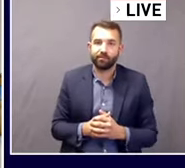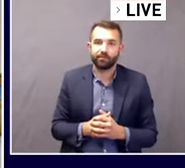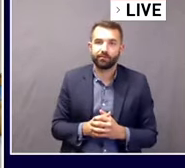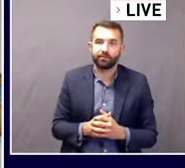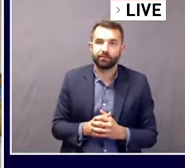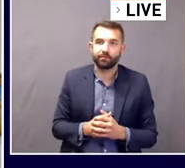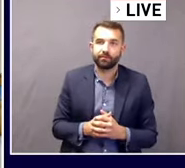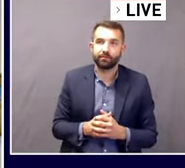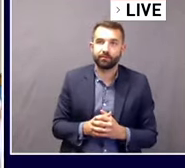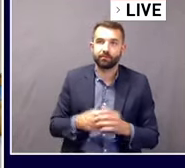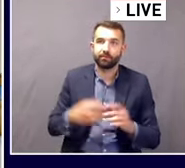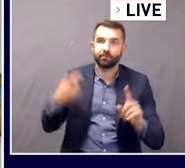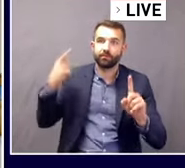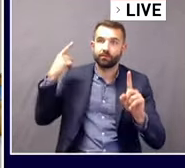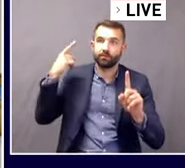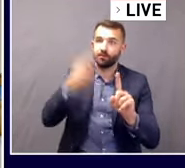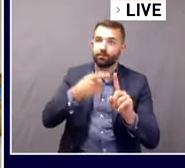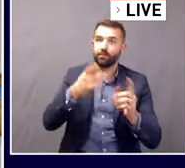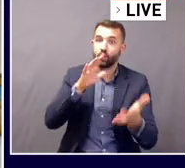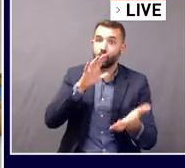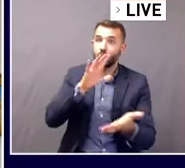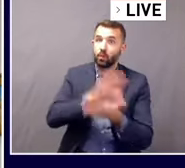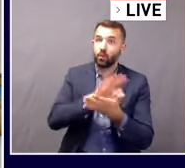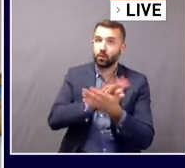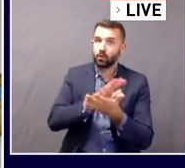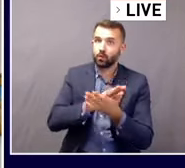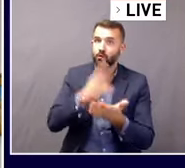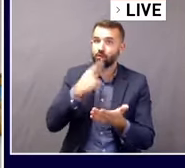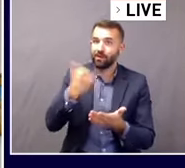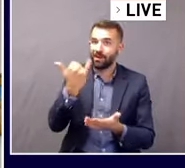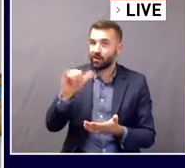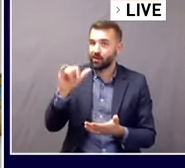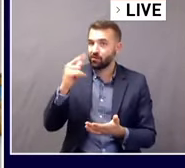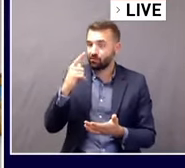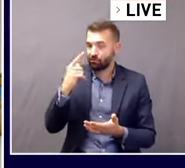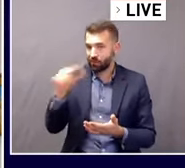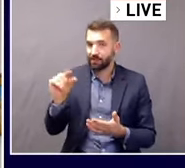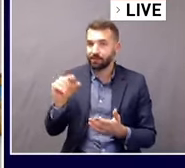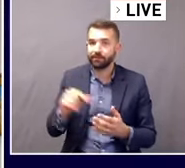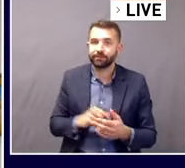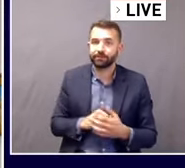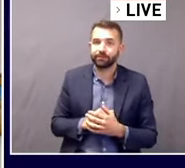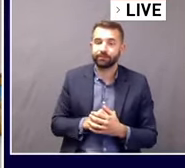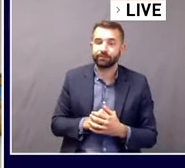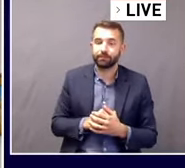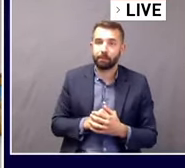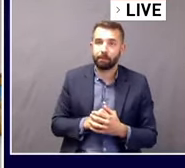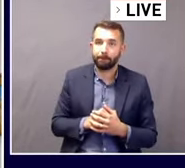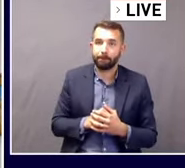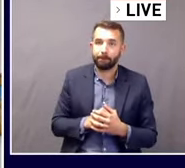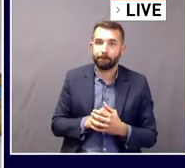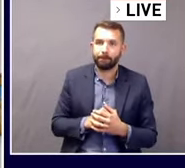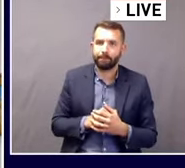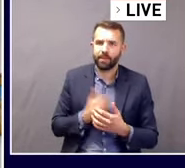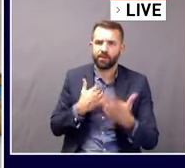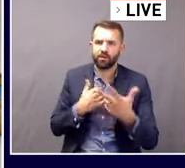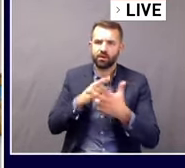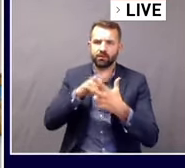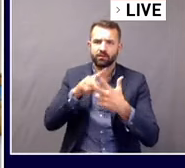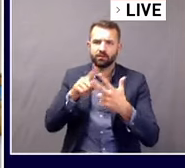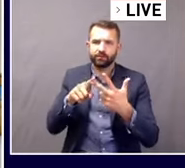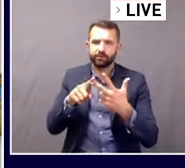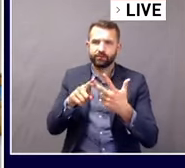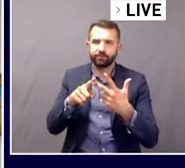school designations and the colors, so are there specific guidelines for each designation when it comes to green, yellow, or